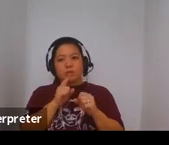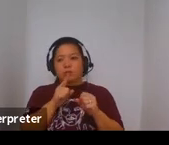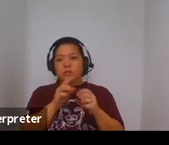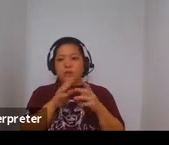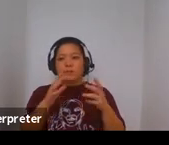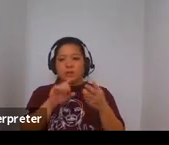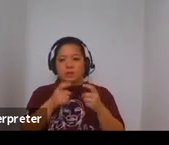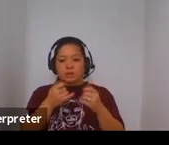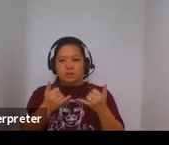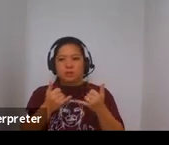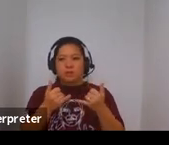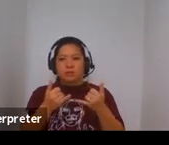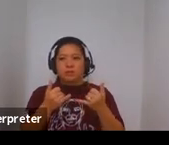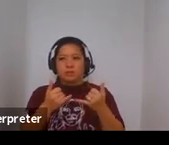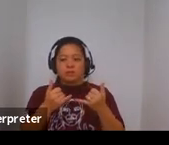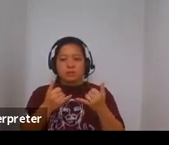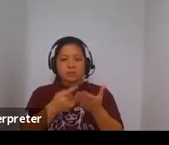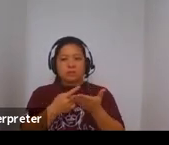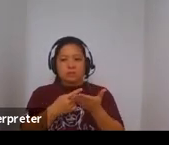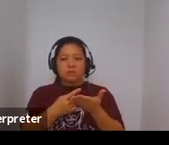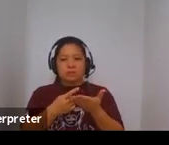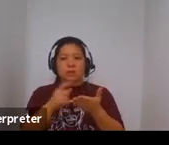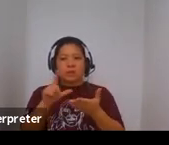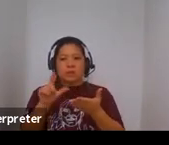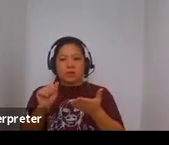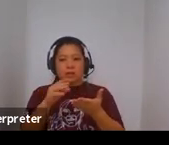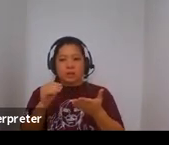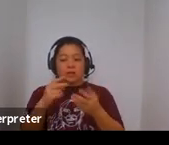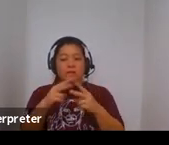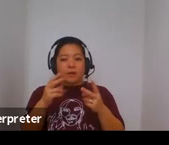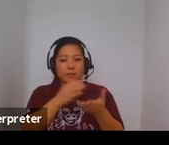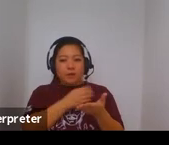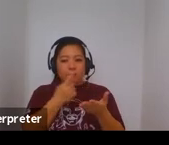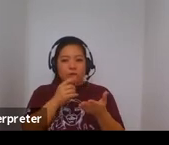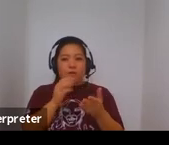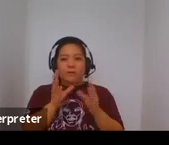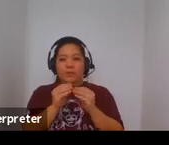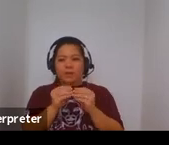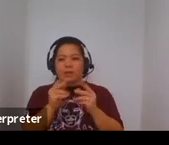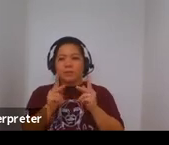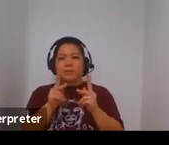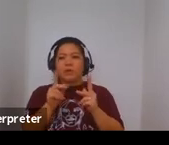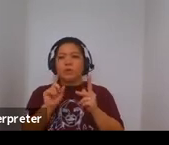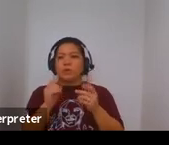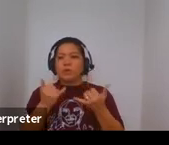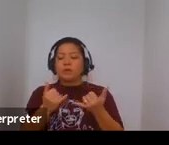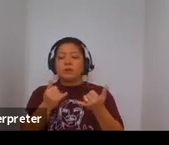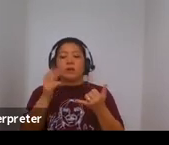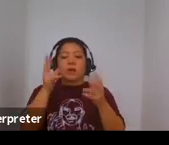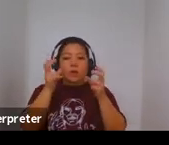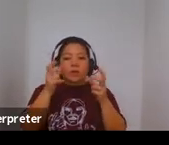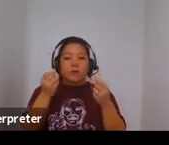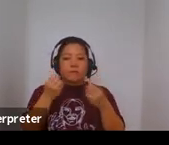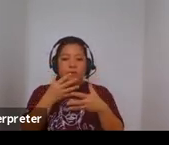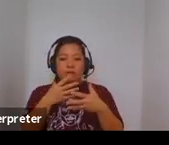of dialogue I put on in Los Angeles were really powerful for just meeting people where they're at, hearing their